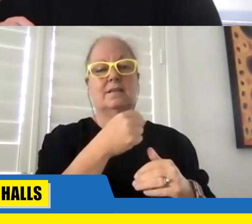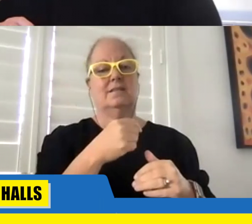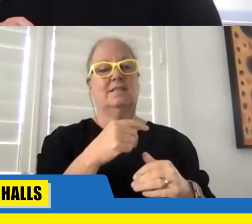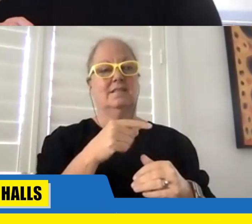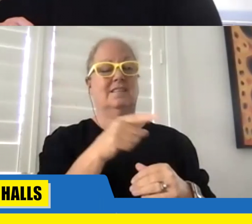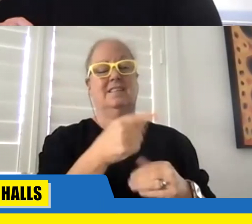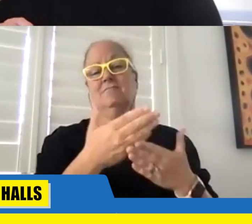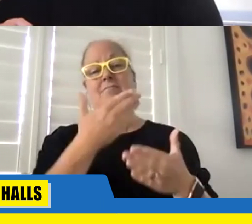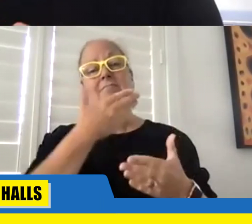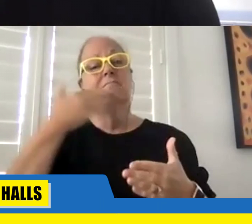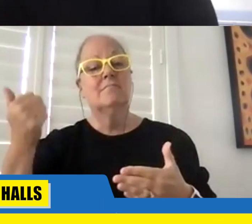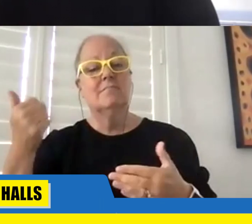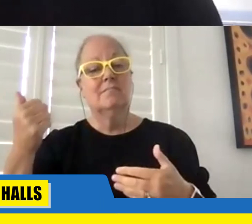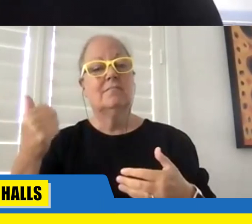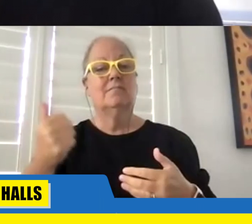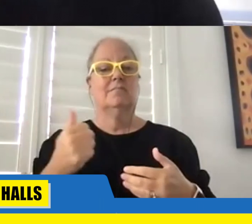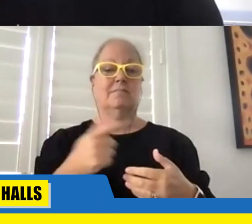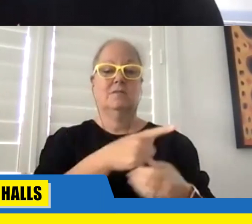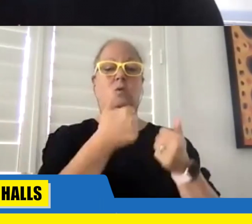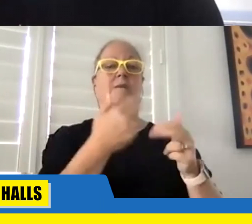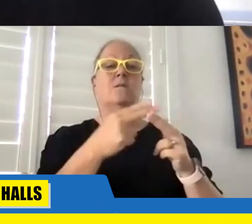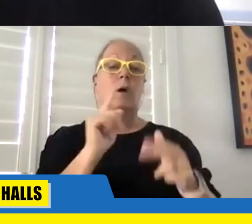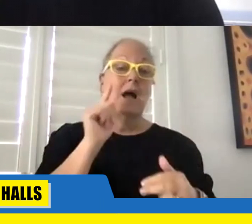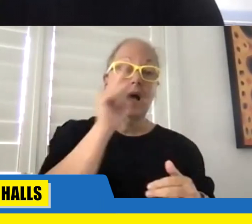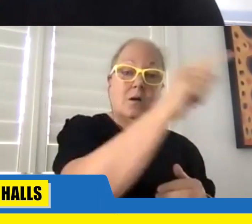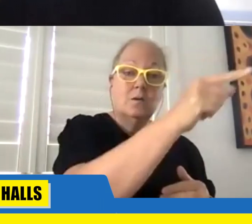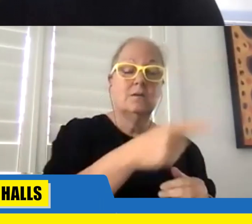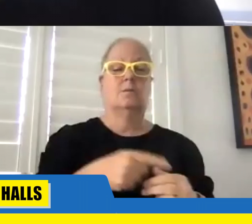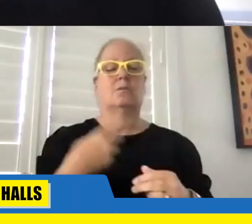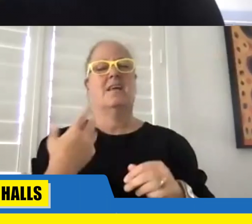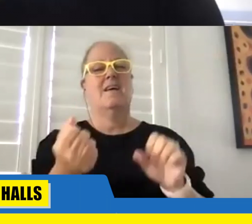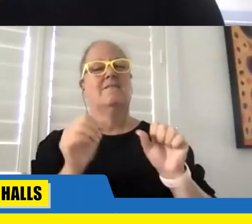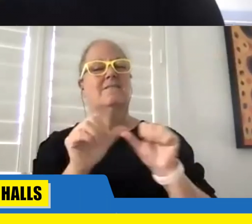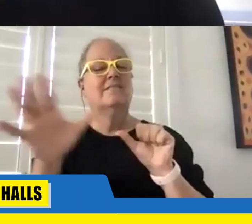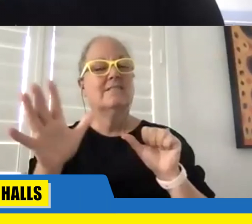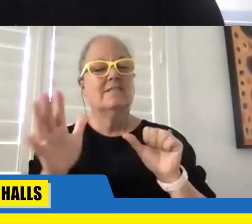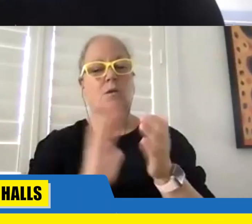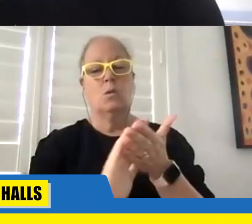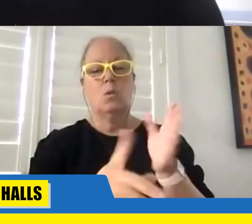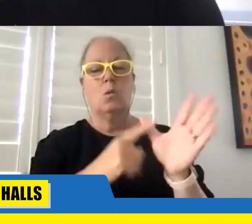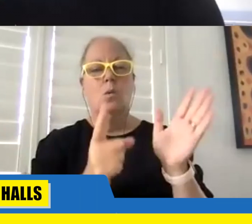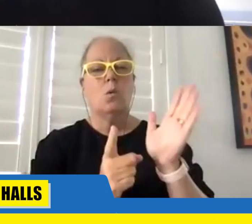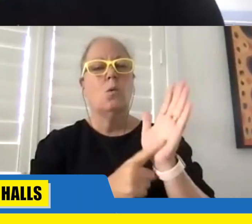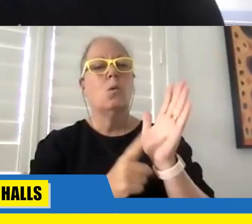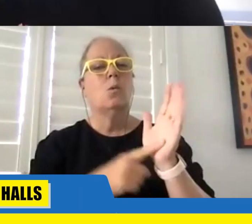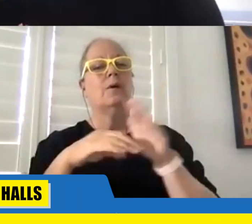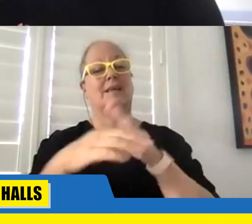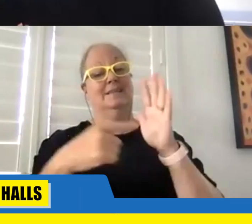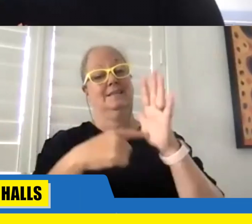just superb, would be superb for outdoor, and we've got magnificent halls in our town. So,